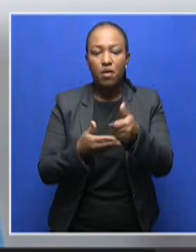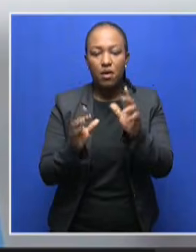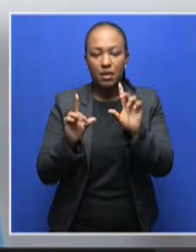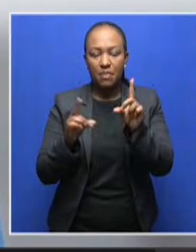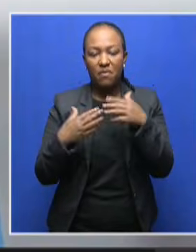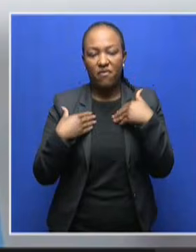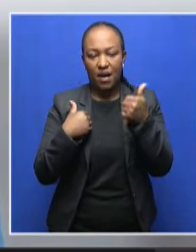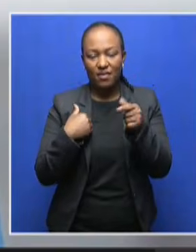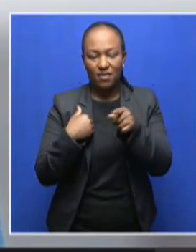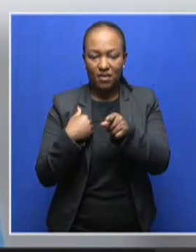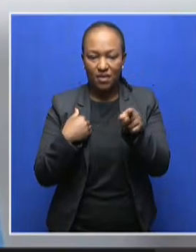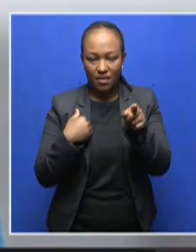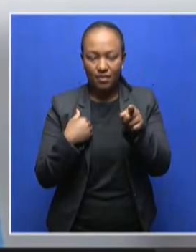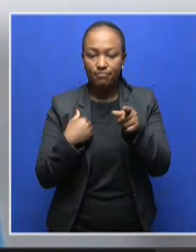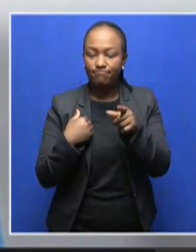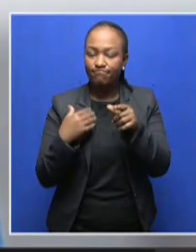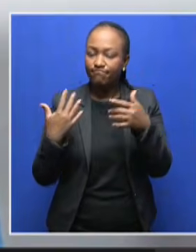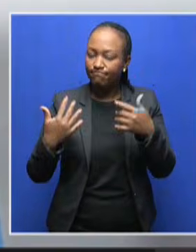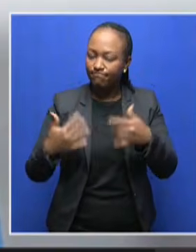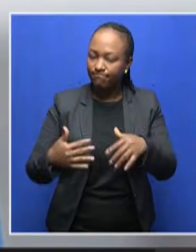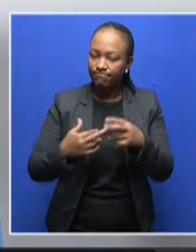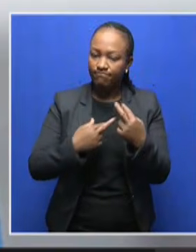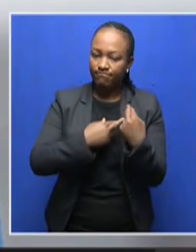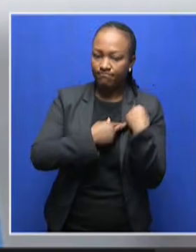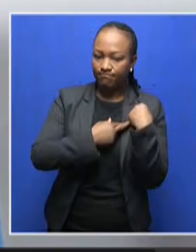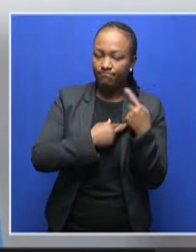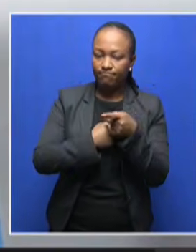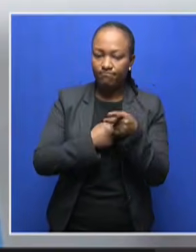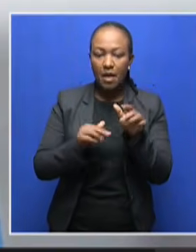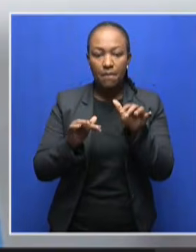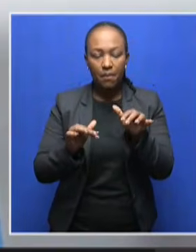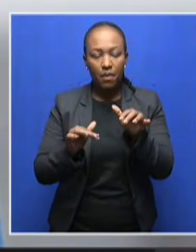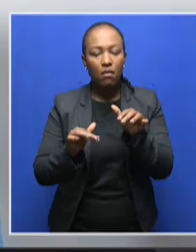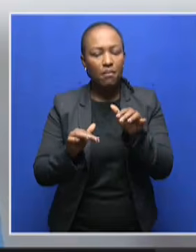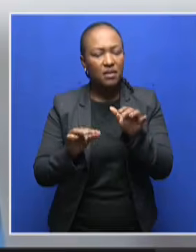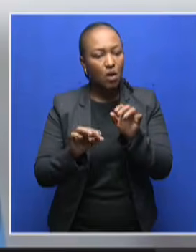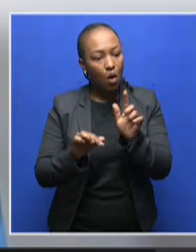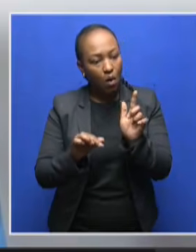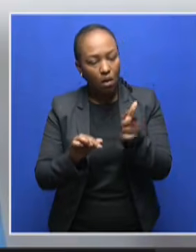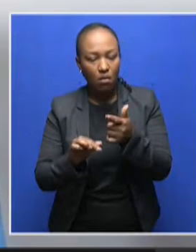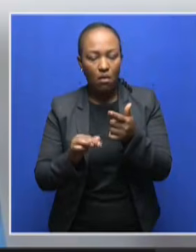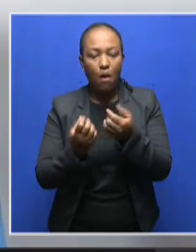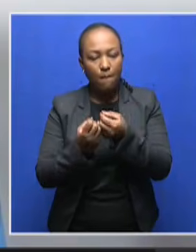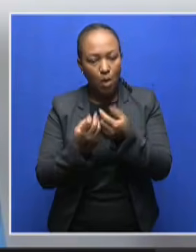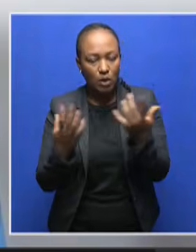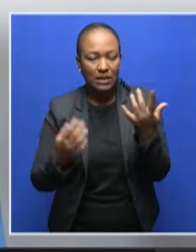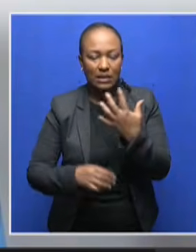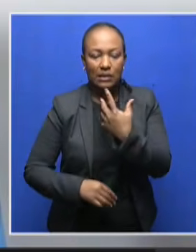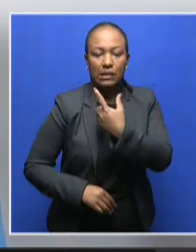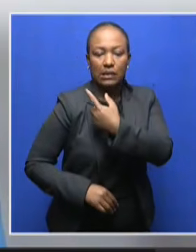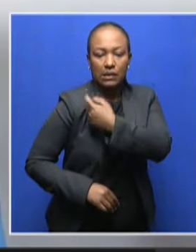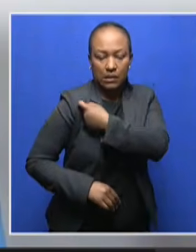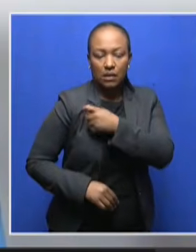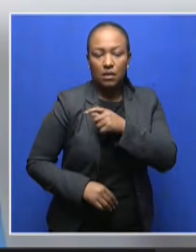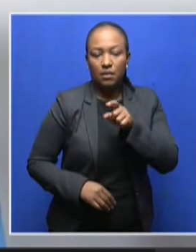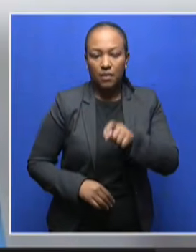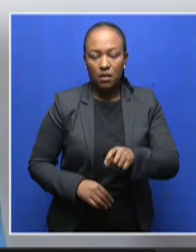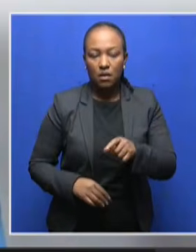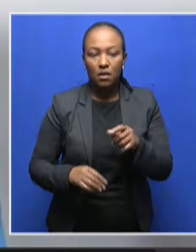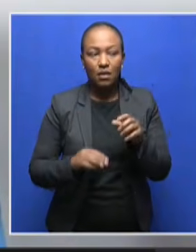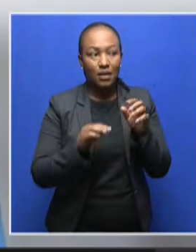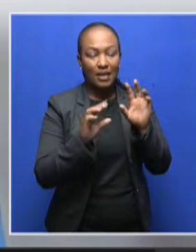their duty to be ensuring that our people are adequately vaccinated. So the buck really stops